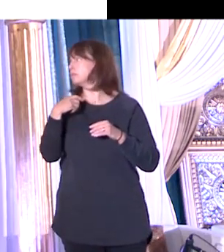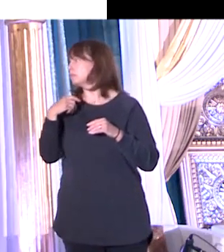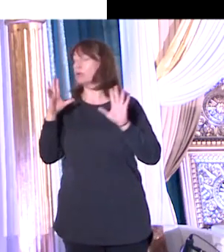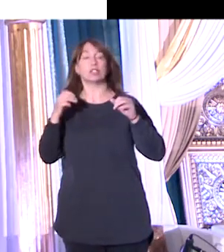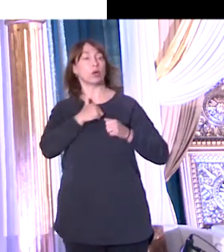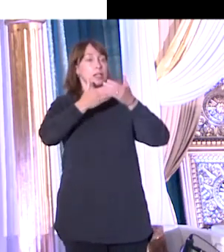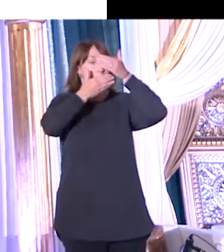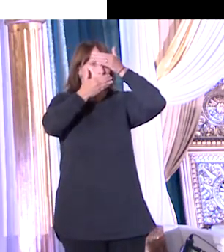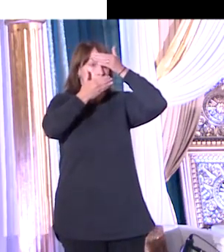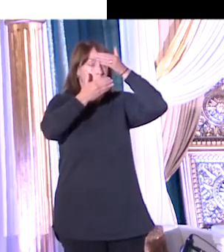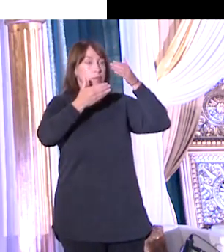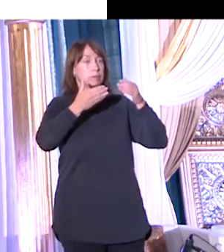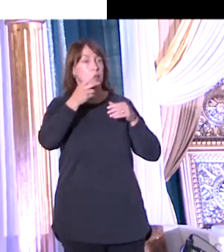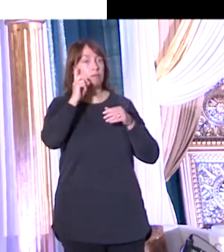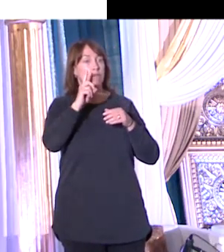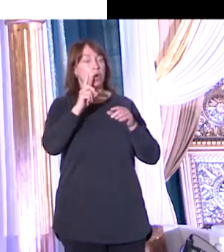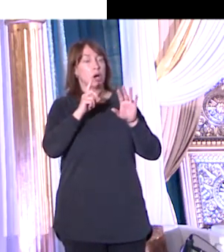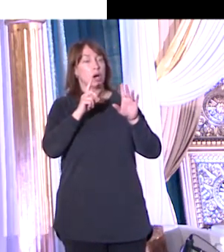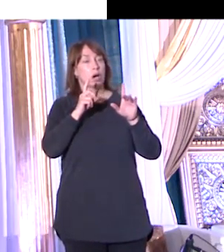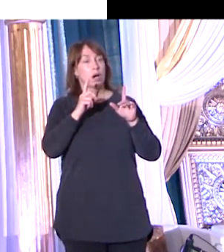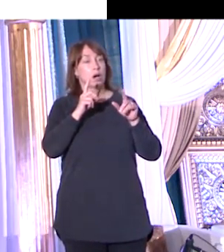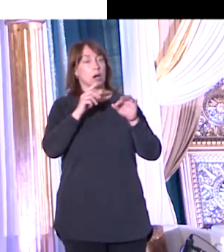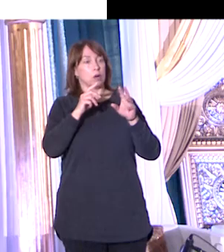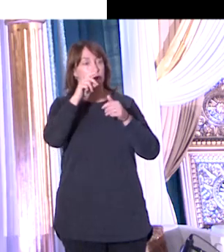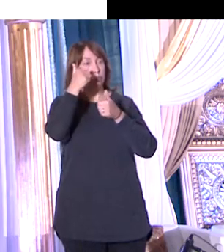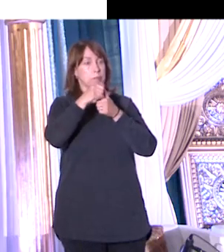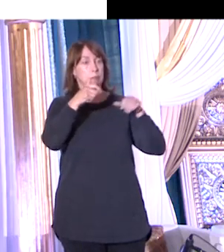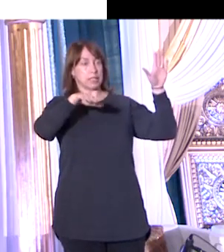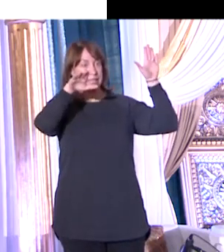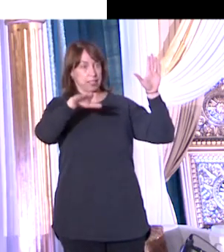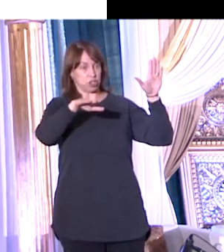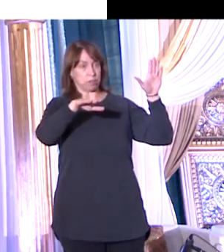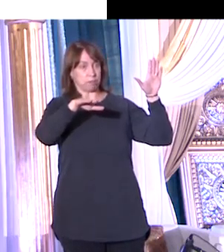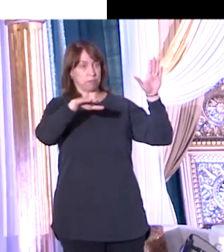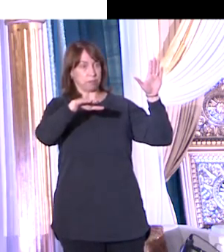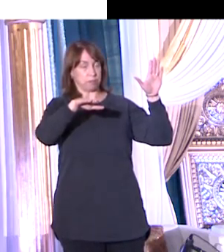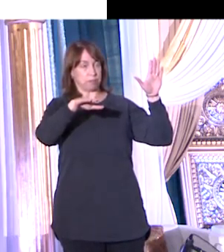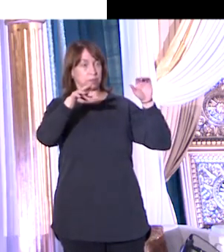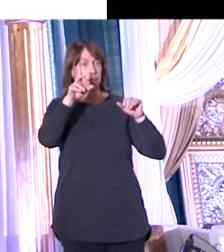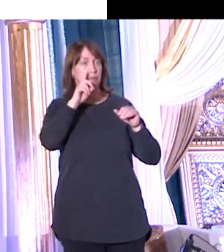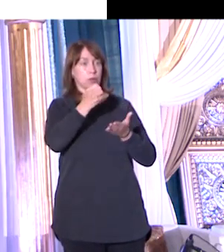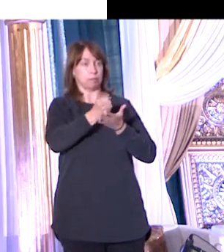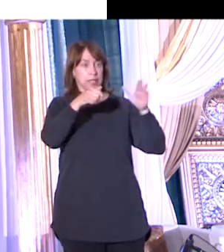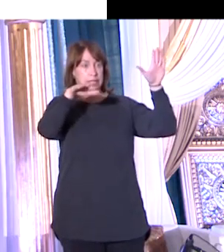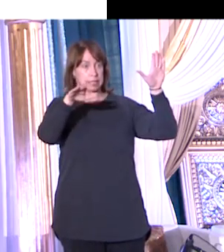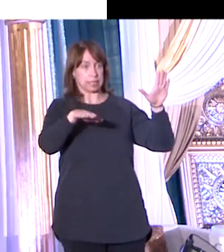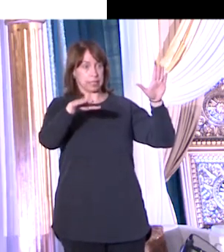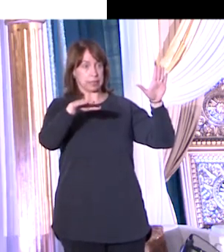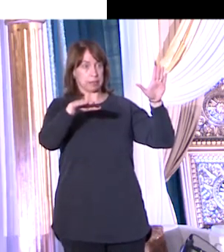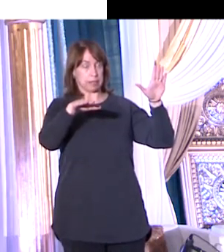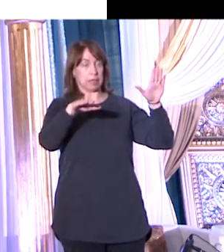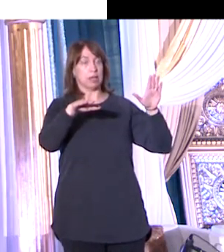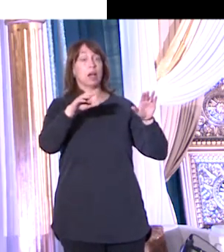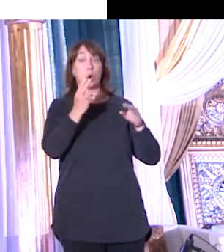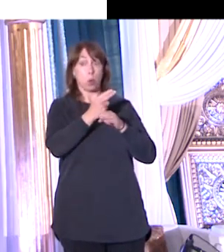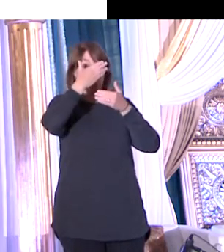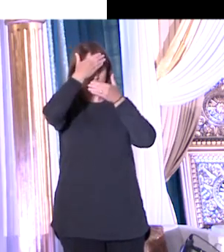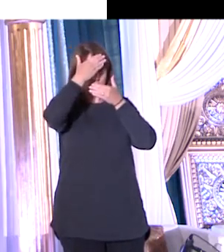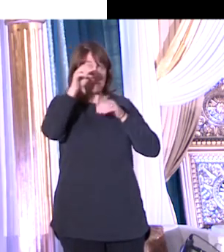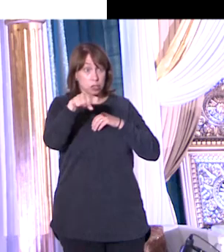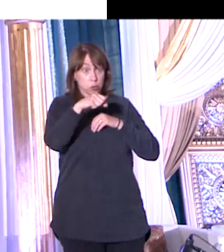a political football in the last federal election. Strong majority of Muslims feel that Muslim women should be able to wear the niqab during the